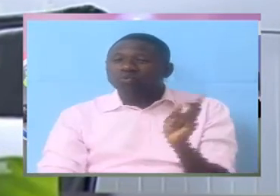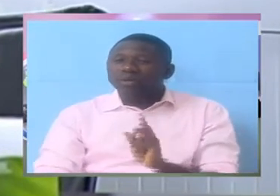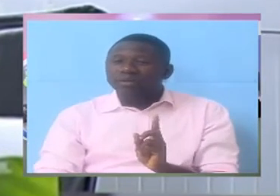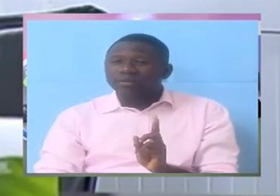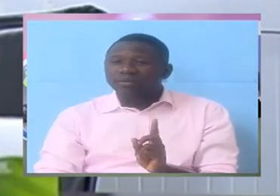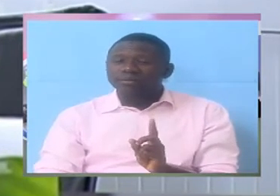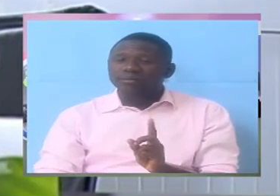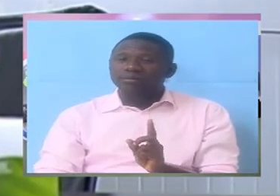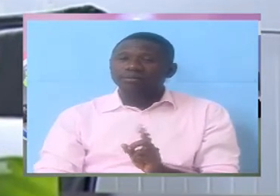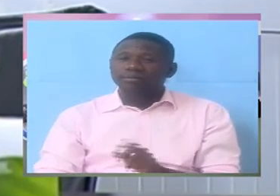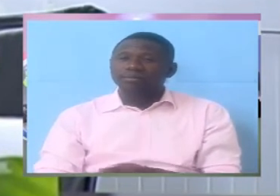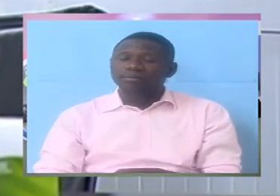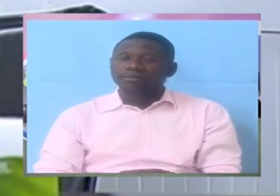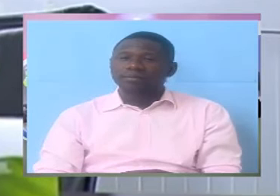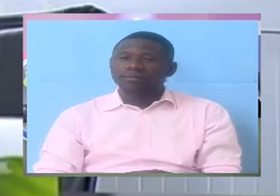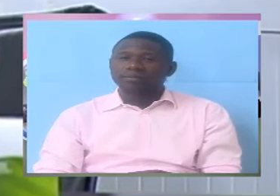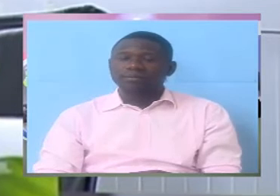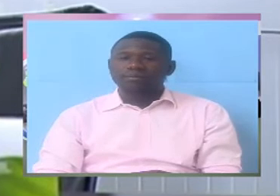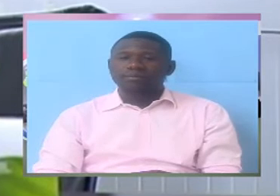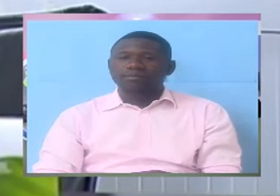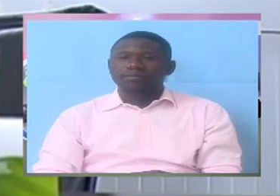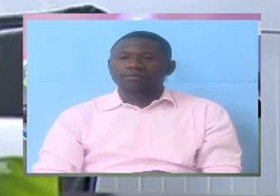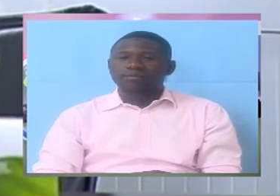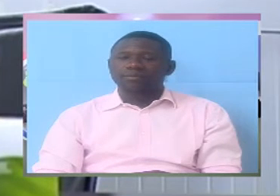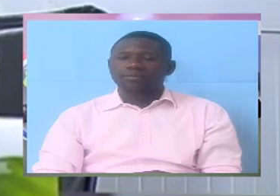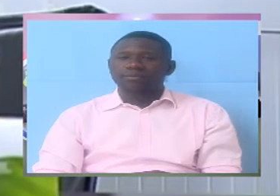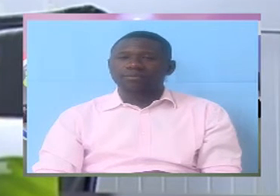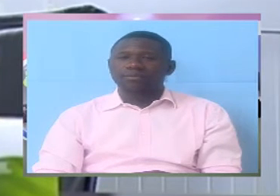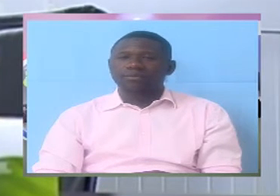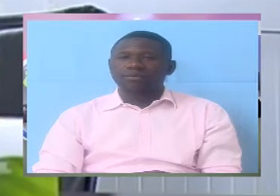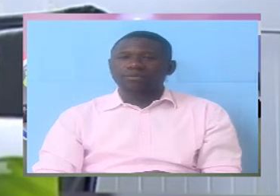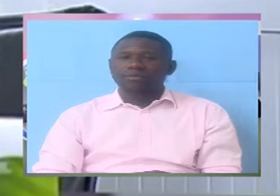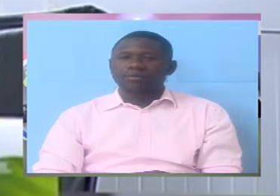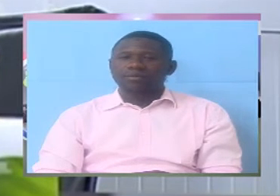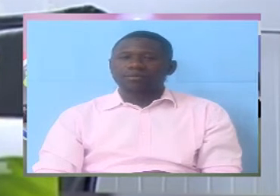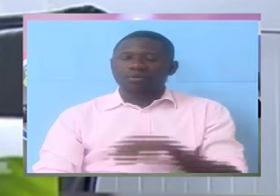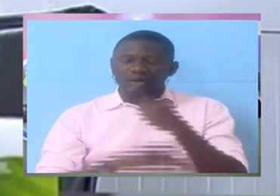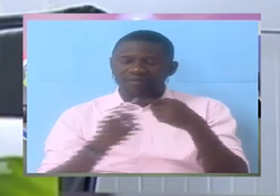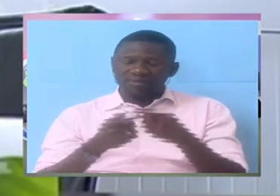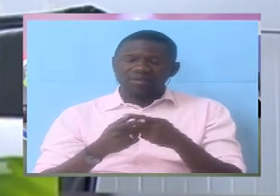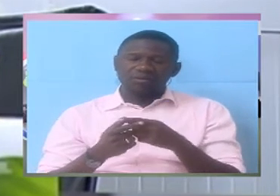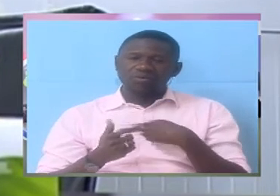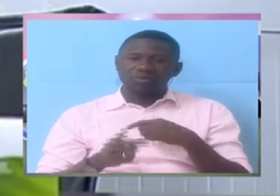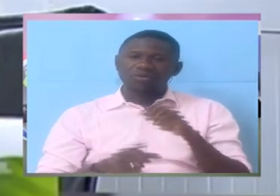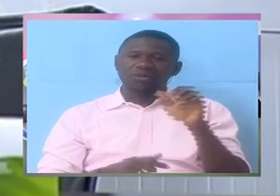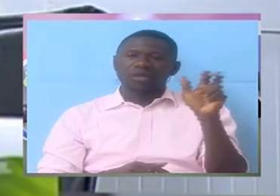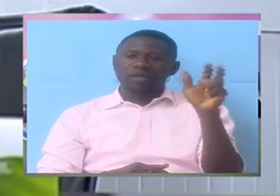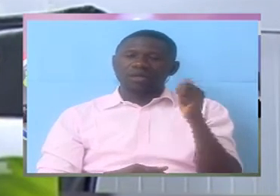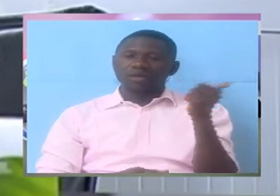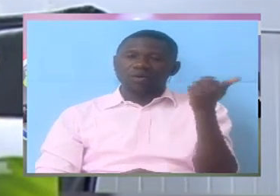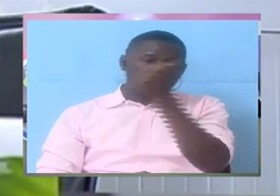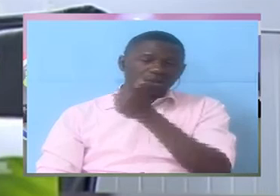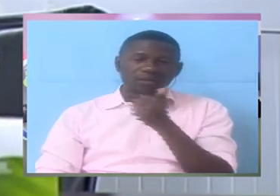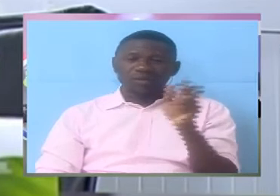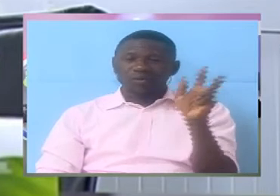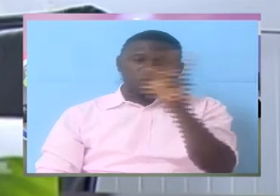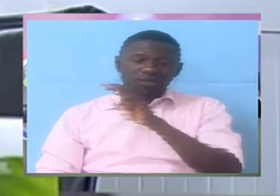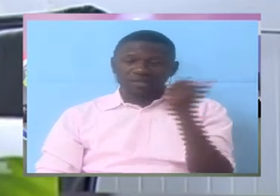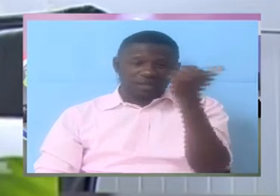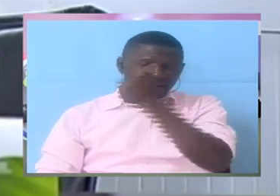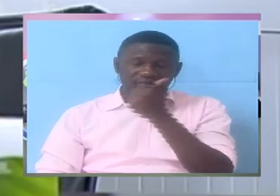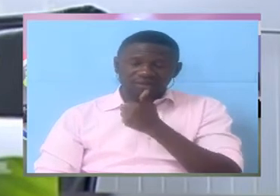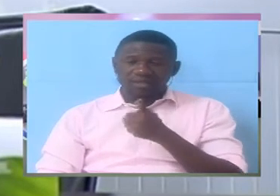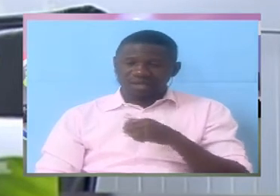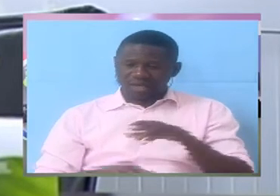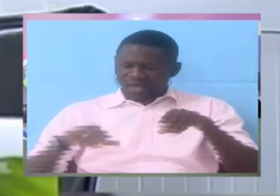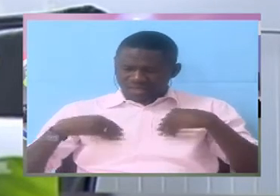sila. Well, it was compromised by ECOWAS. So, what do I do? Bitu ECOWAS lenata kolu